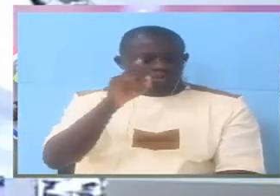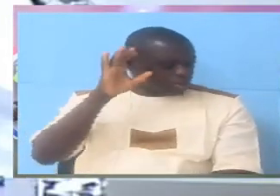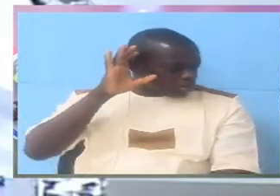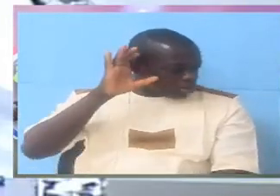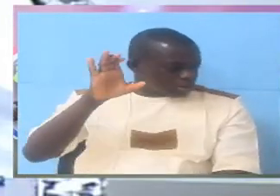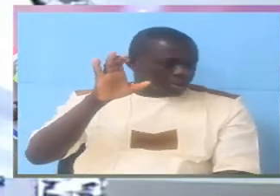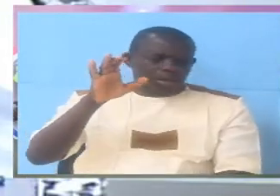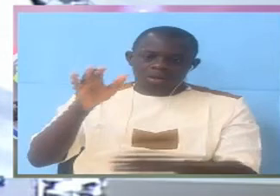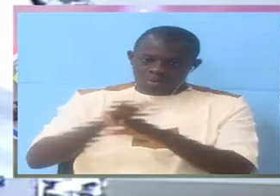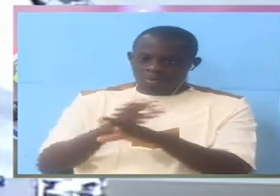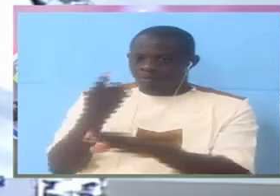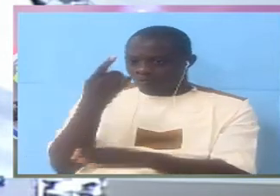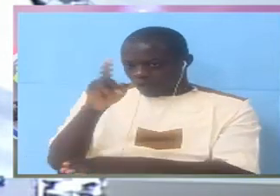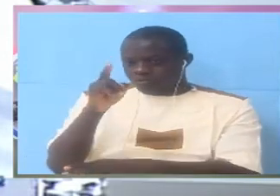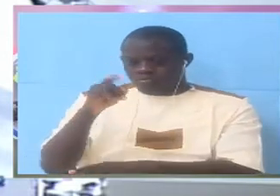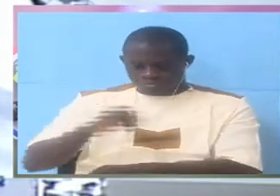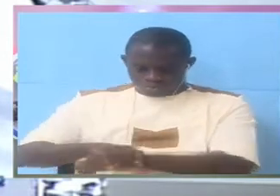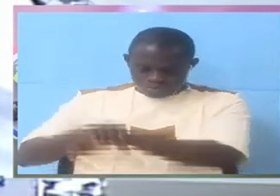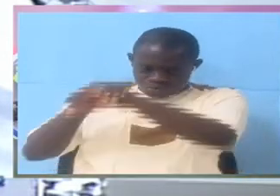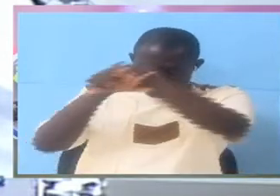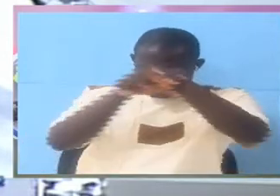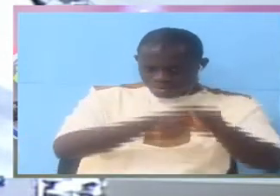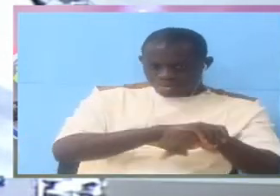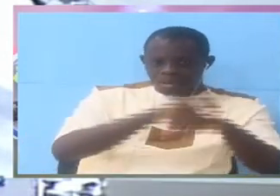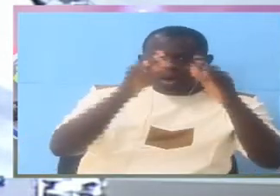He was first taken to the big hall.